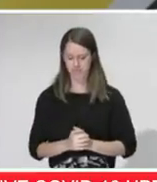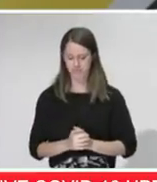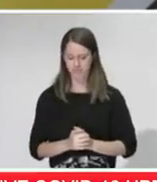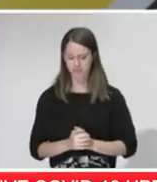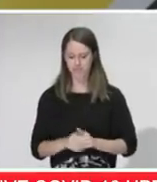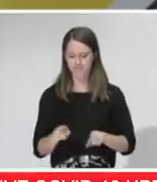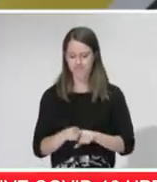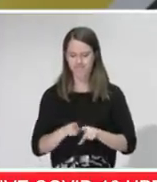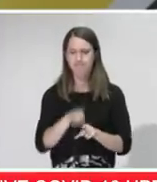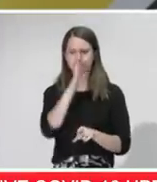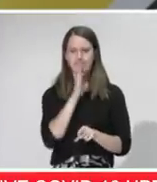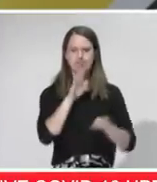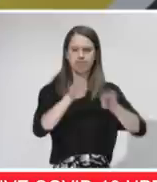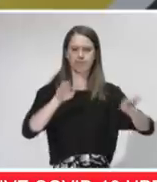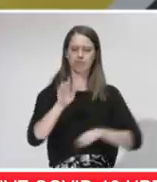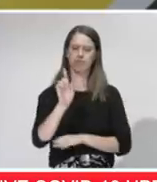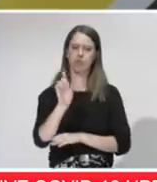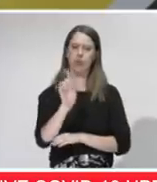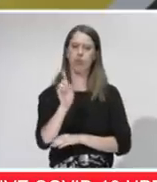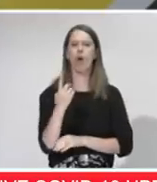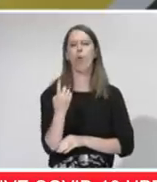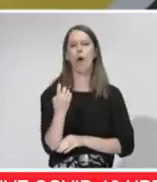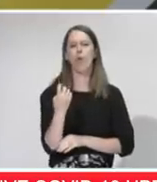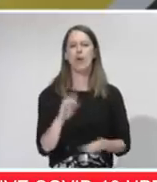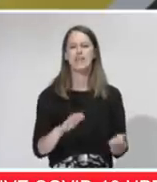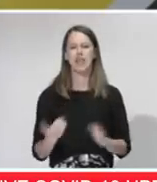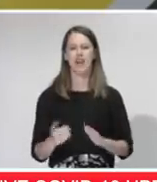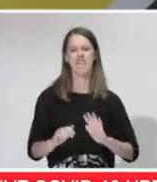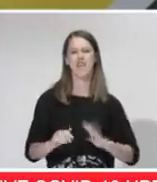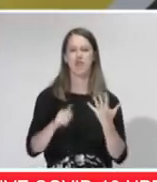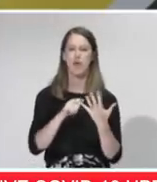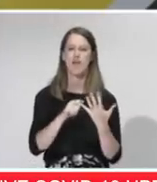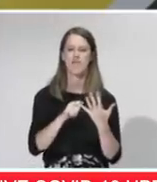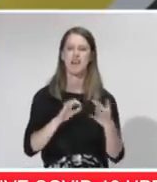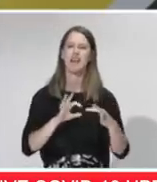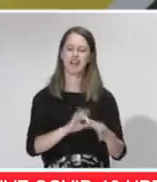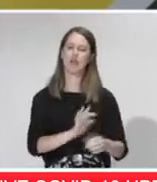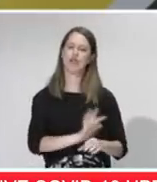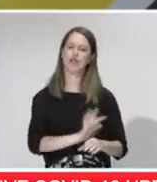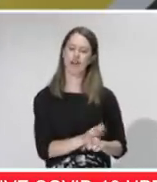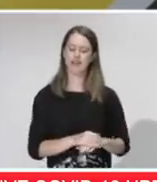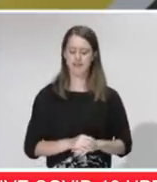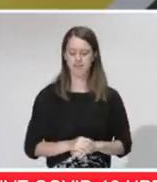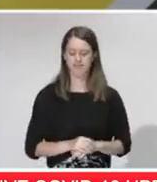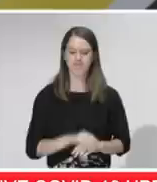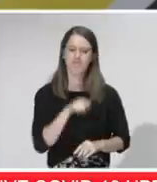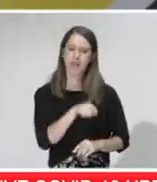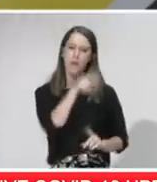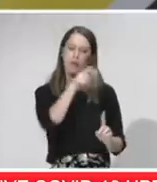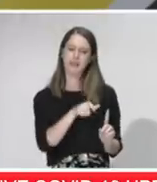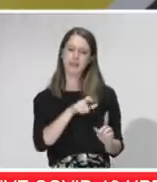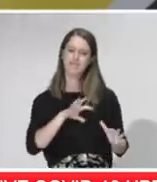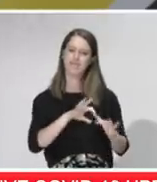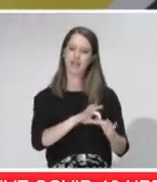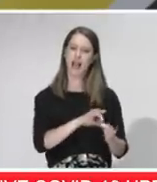I am also saddened to report today there has been a 5th death linked to COVID-19, and this is also associated with